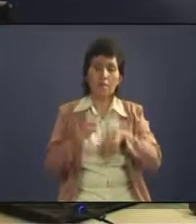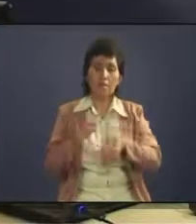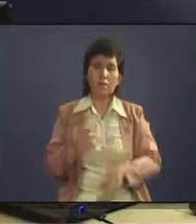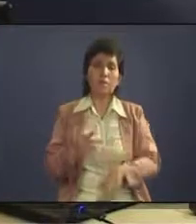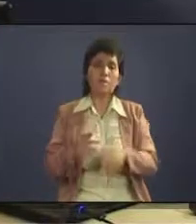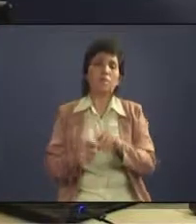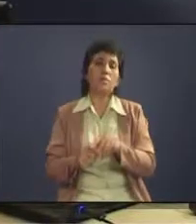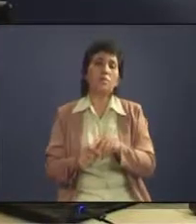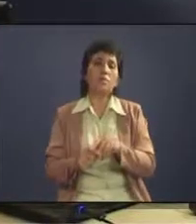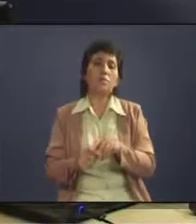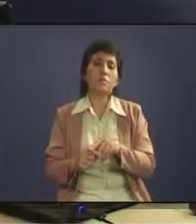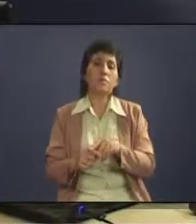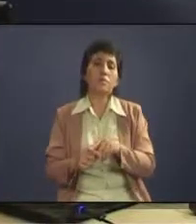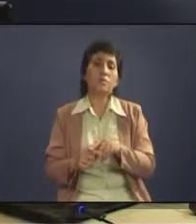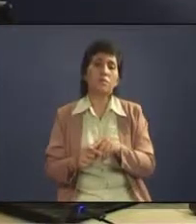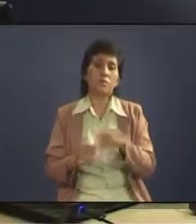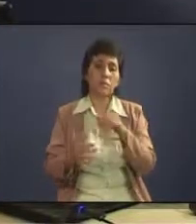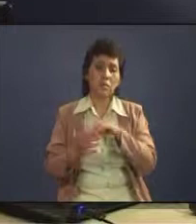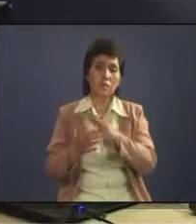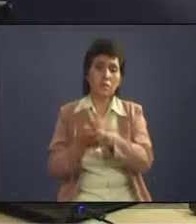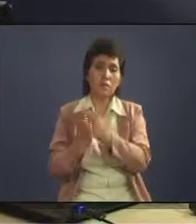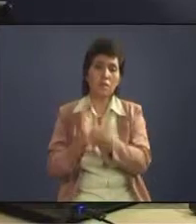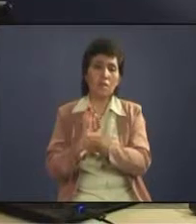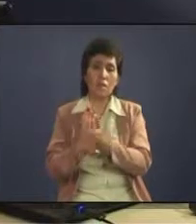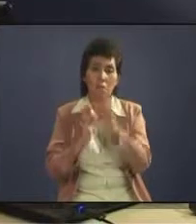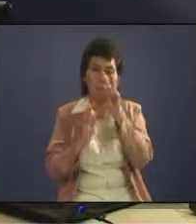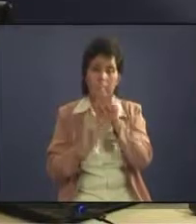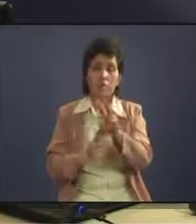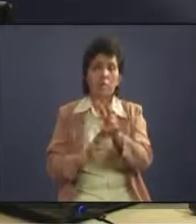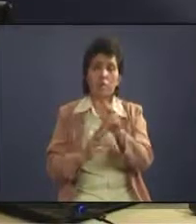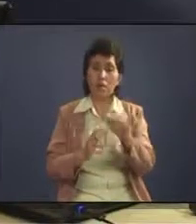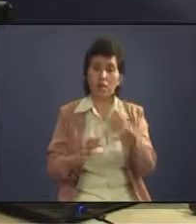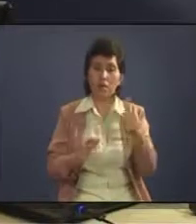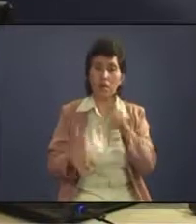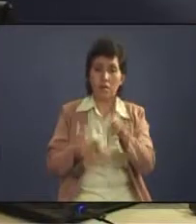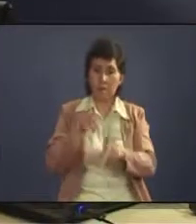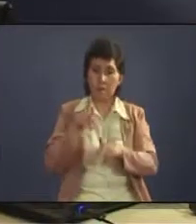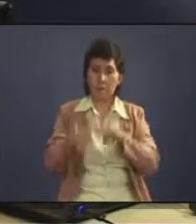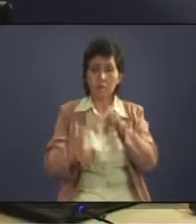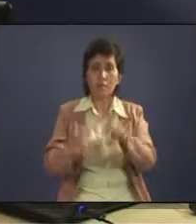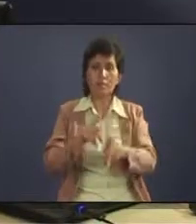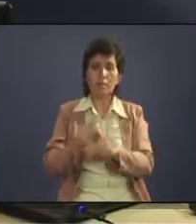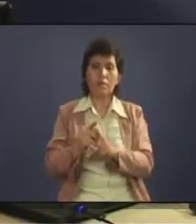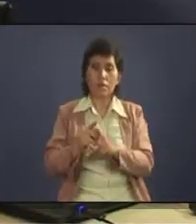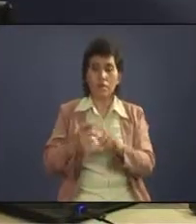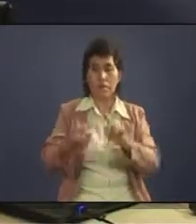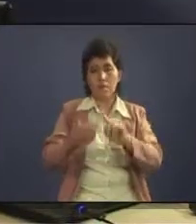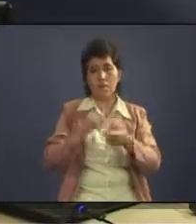little bit more informal, we look at other people as of the friendship, okay?